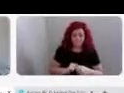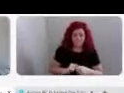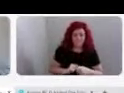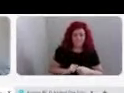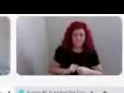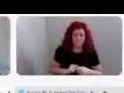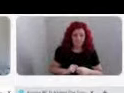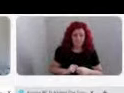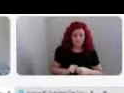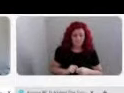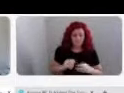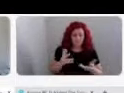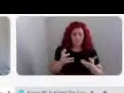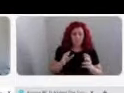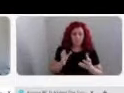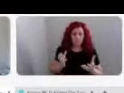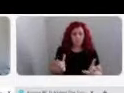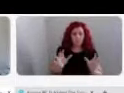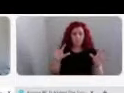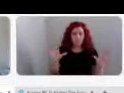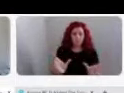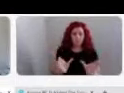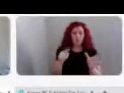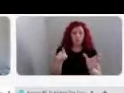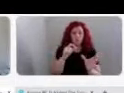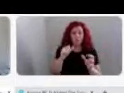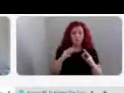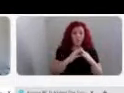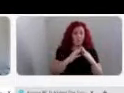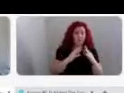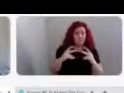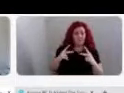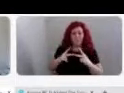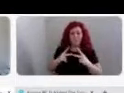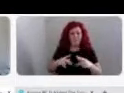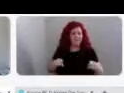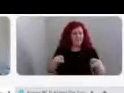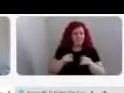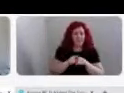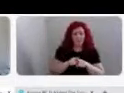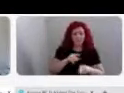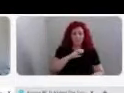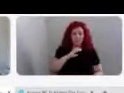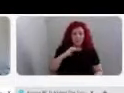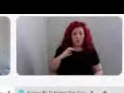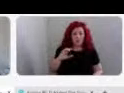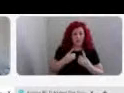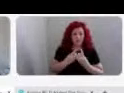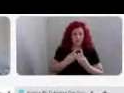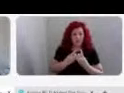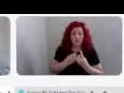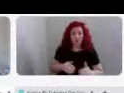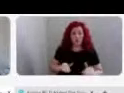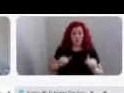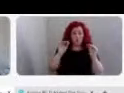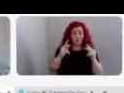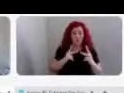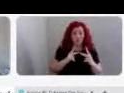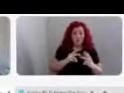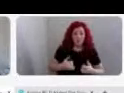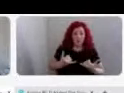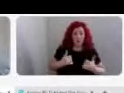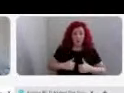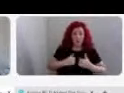you not to put prescott in flagstaff in the same congressional district i grew up in prescott and i'm now a long-time resident of